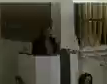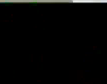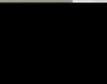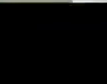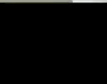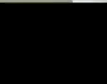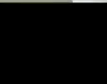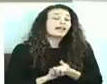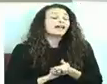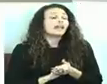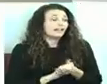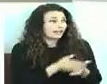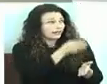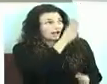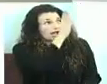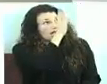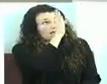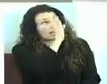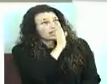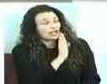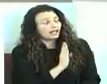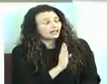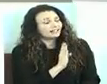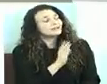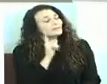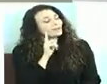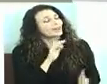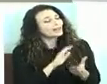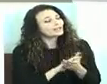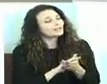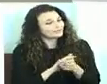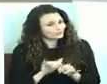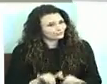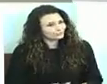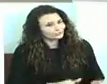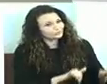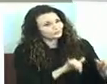believe as God believes